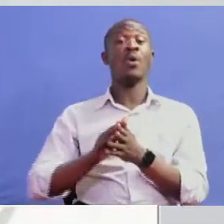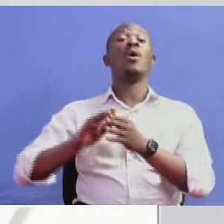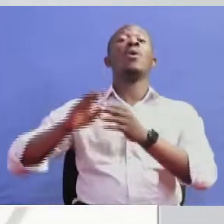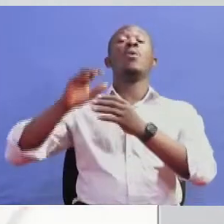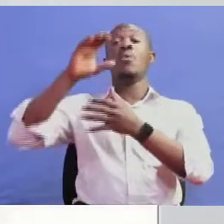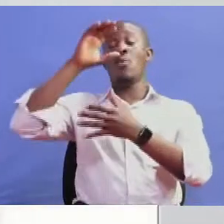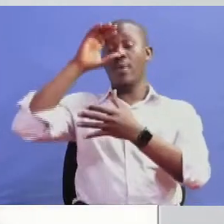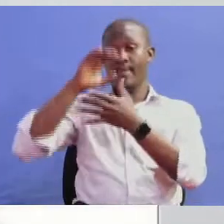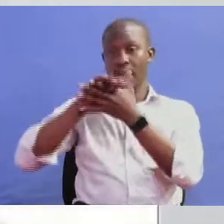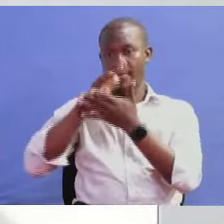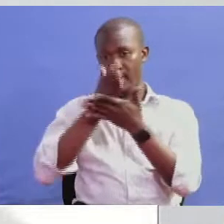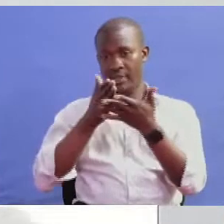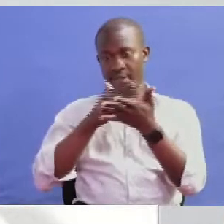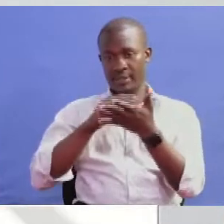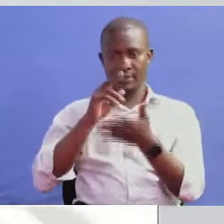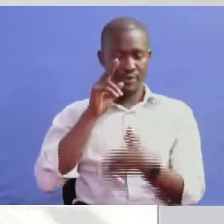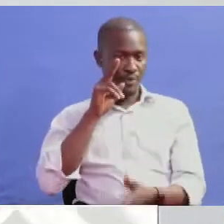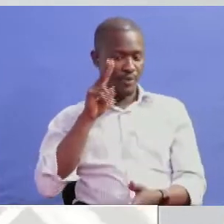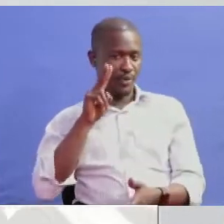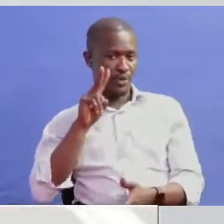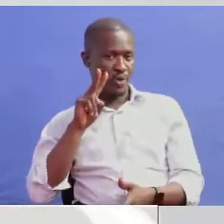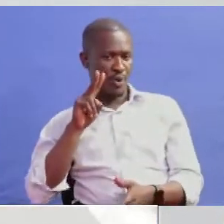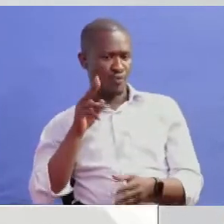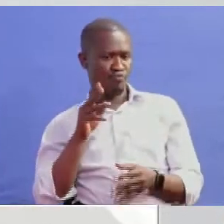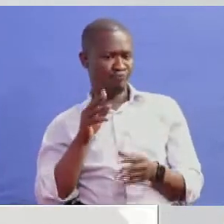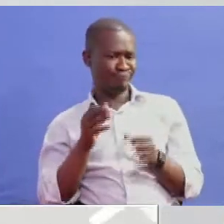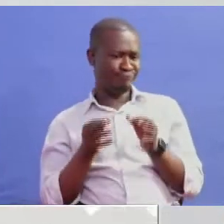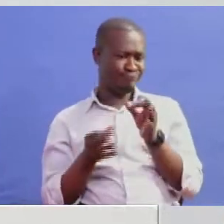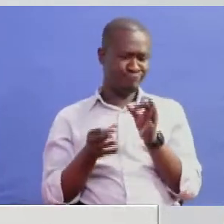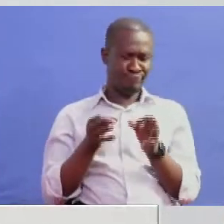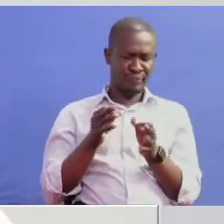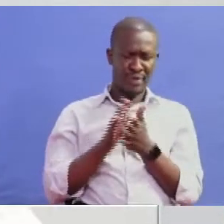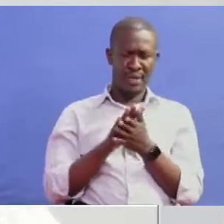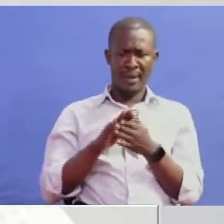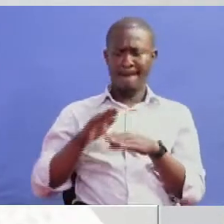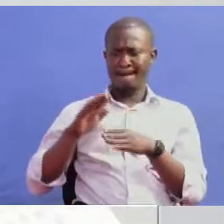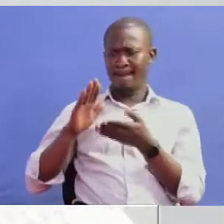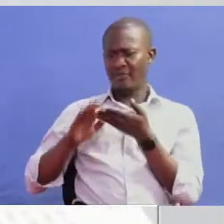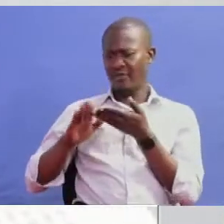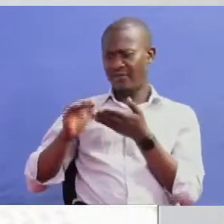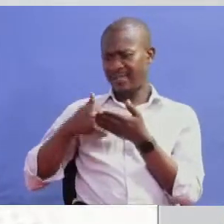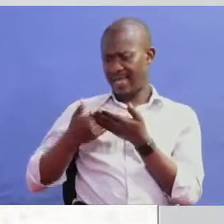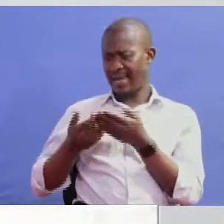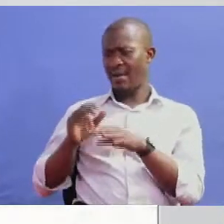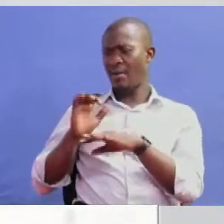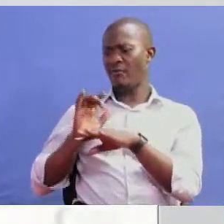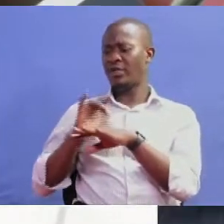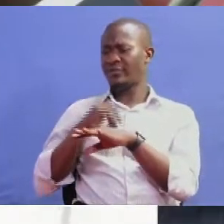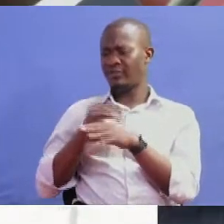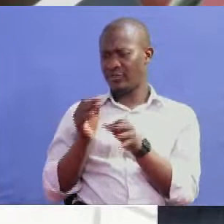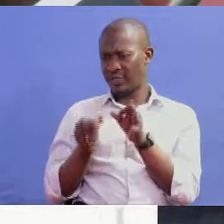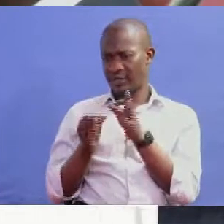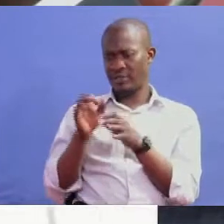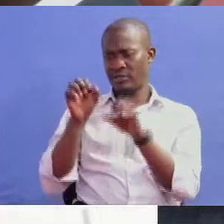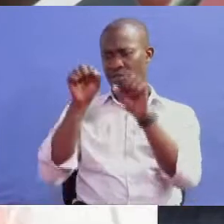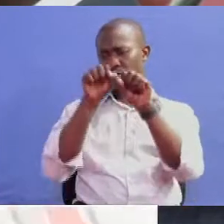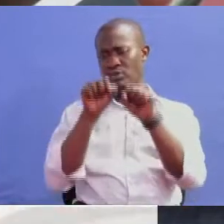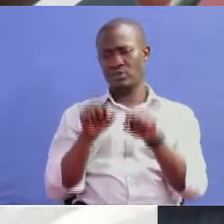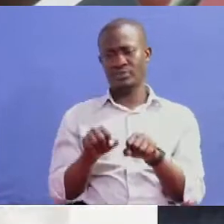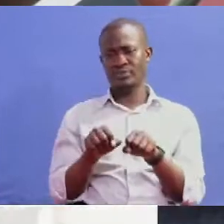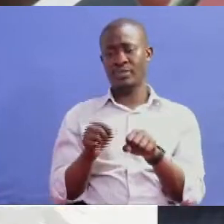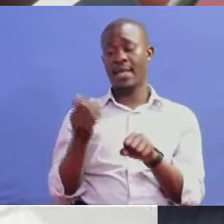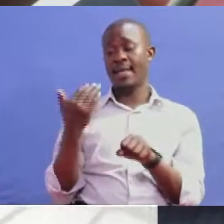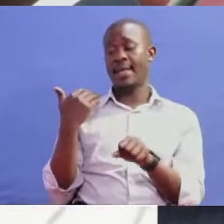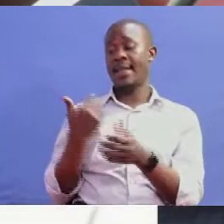believe in a shared vision of a just, efficient, and effective justice system. Last